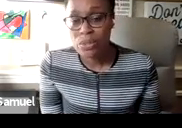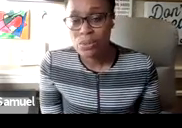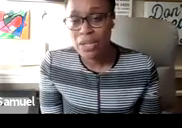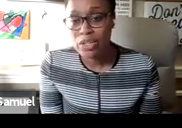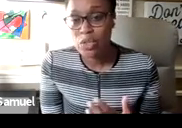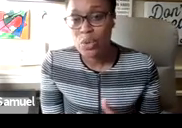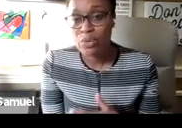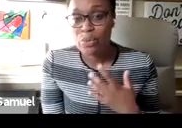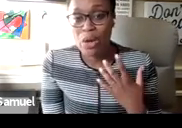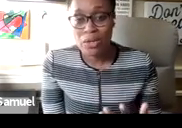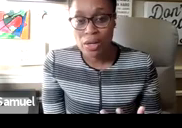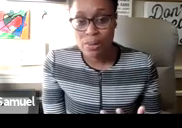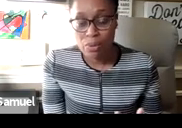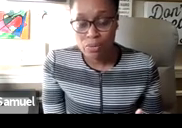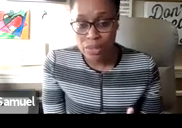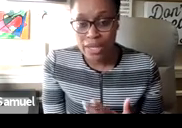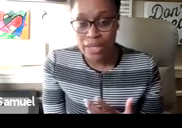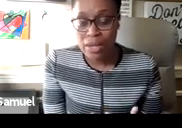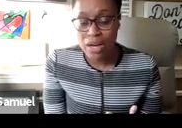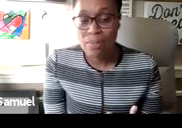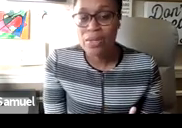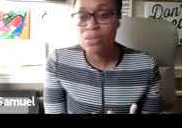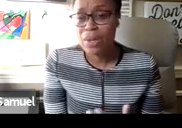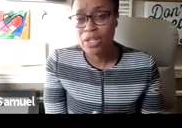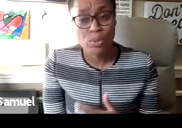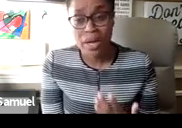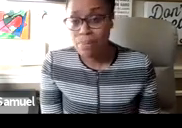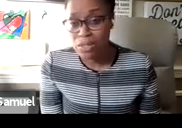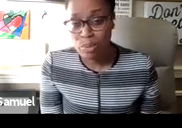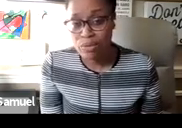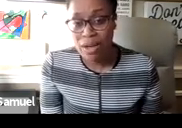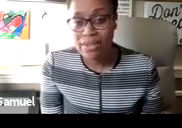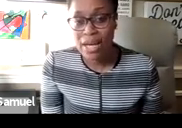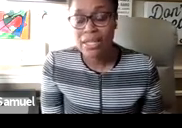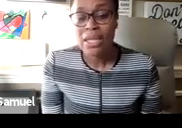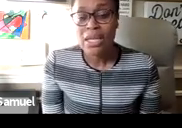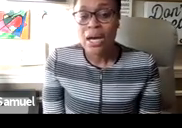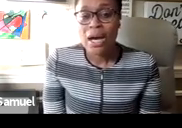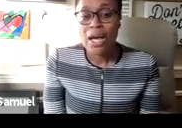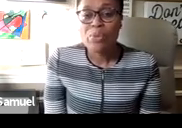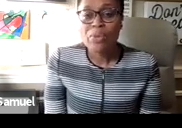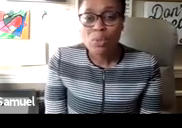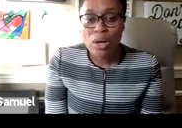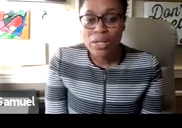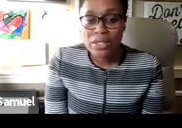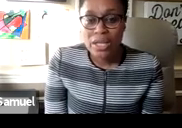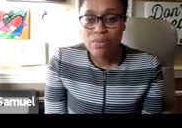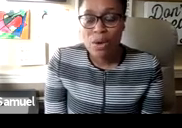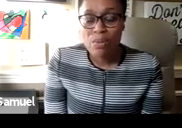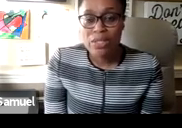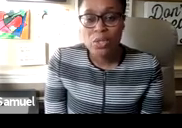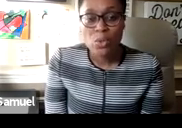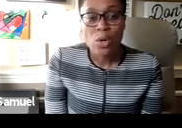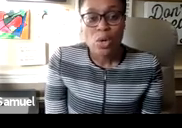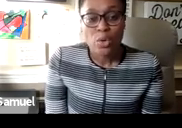are also in Spanish. So if you would like a copy in Spanish, we're happy to provide that. And we really wanted to